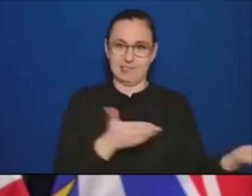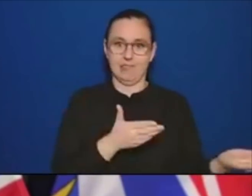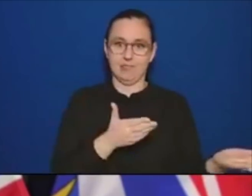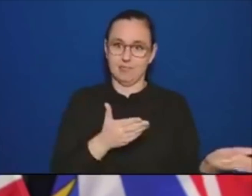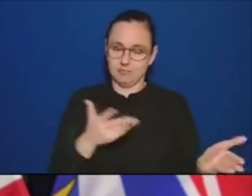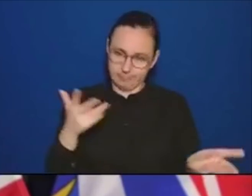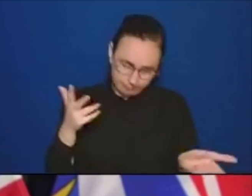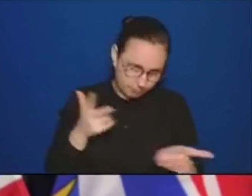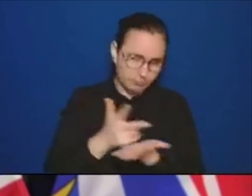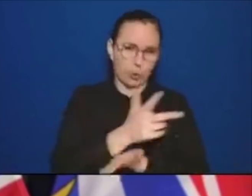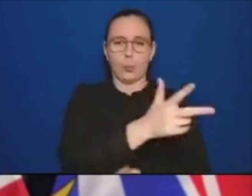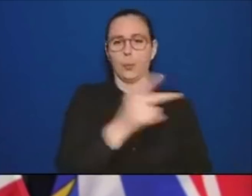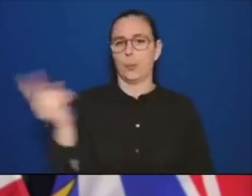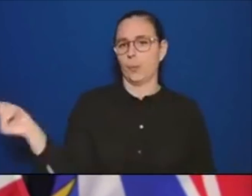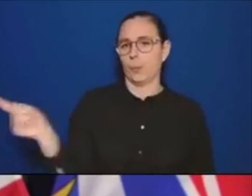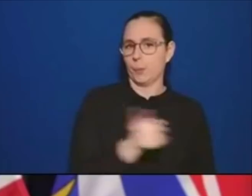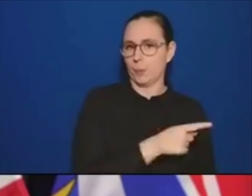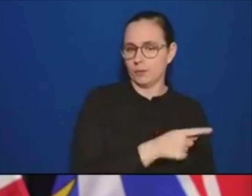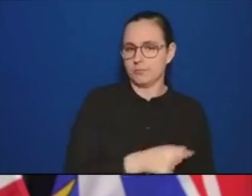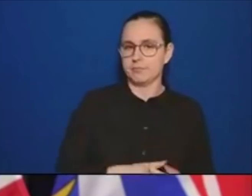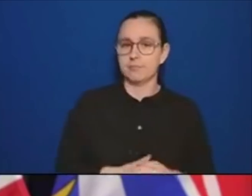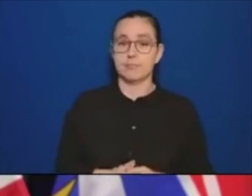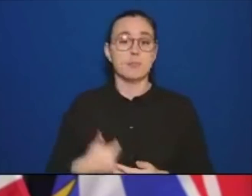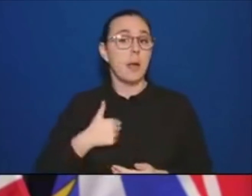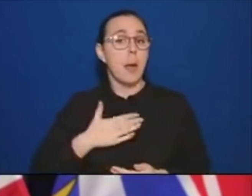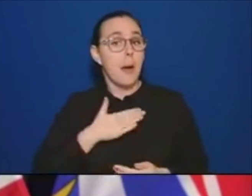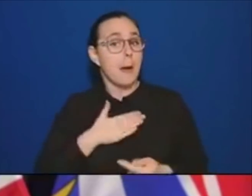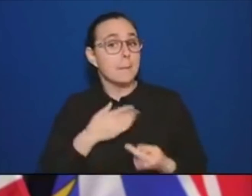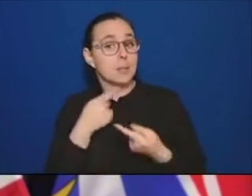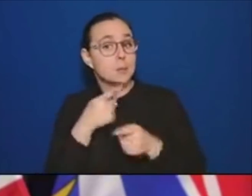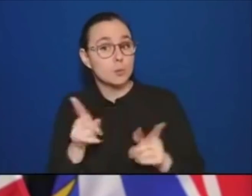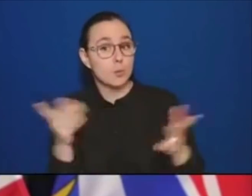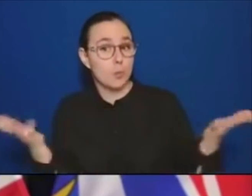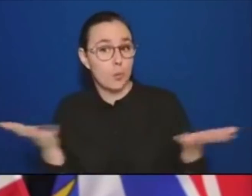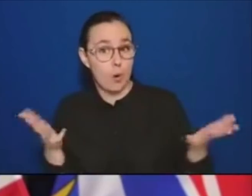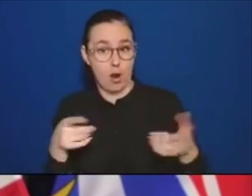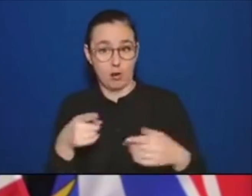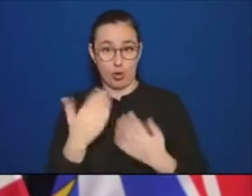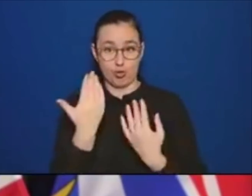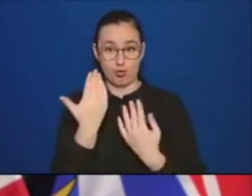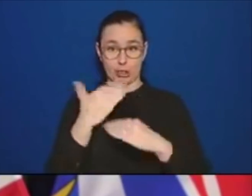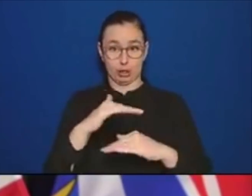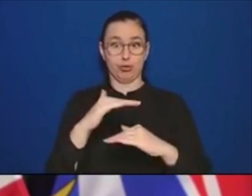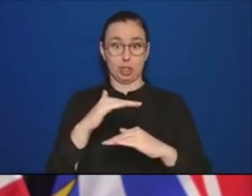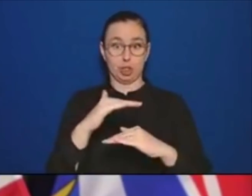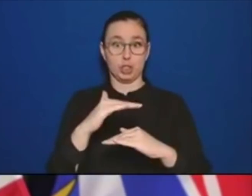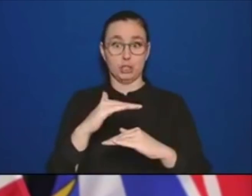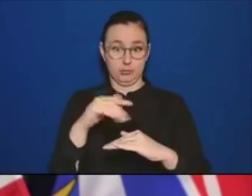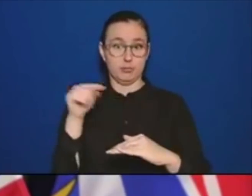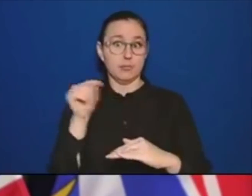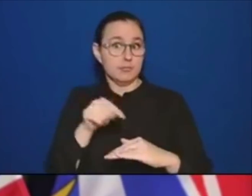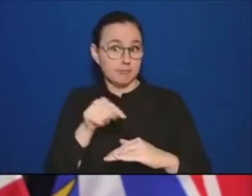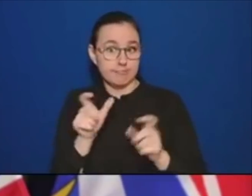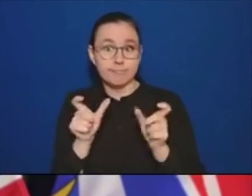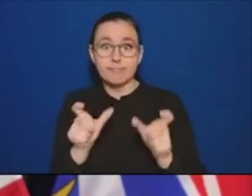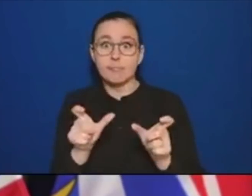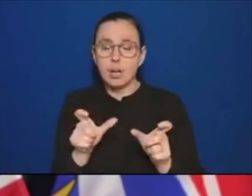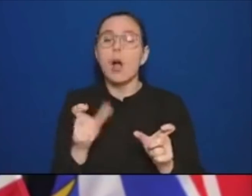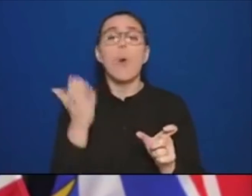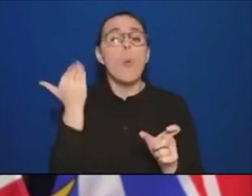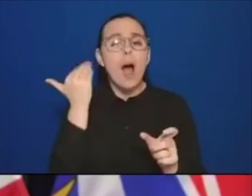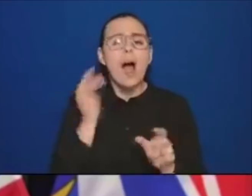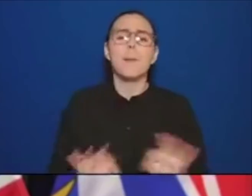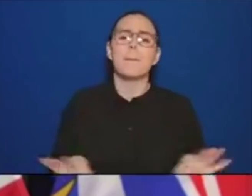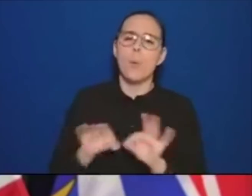pleased to say that the restrictions are working. As of this morning, essential traffic was able to move significantly faster than at the